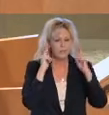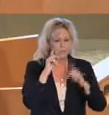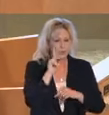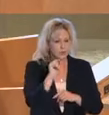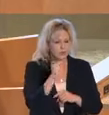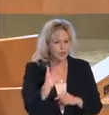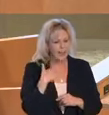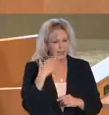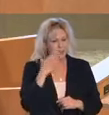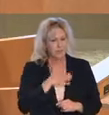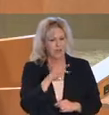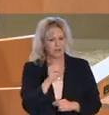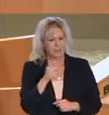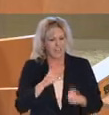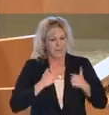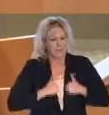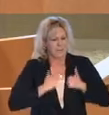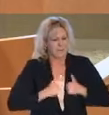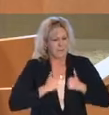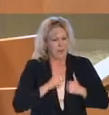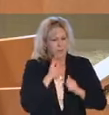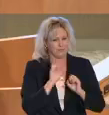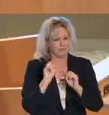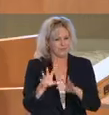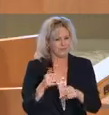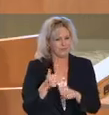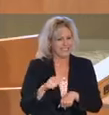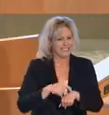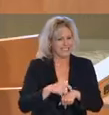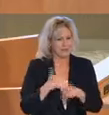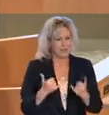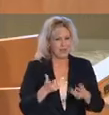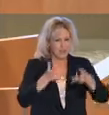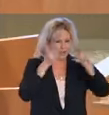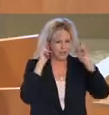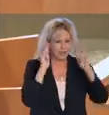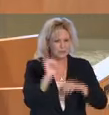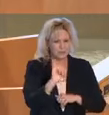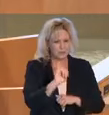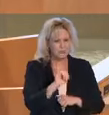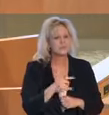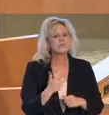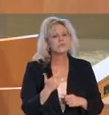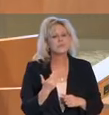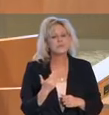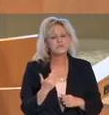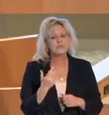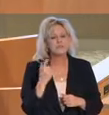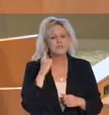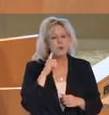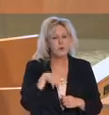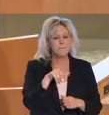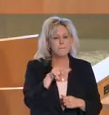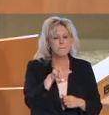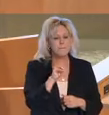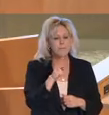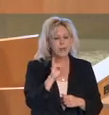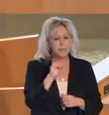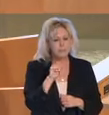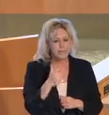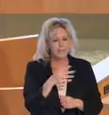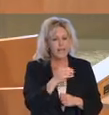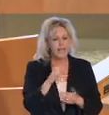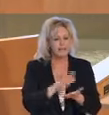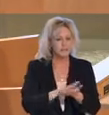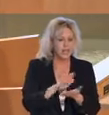very stinky by now, and they definitely are going for a bath now. And getting their haircuts, plumbing, janitorial services, those type of things where it's